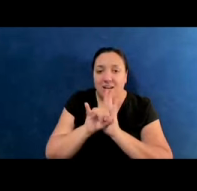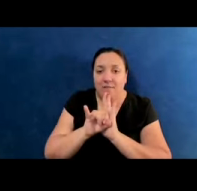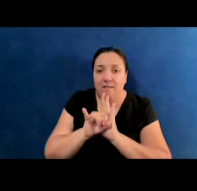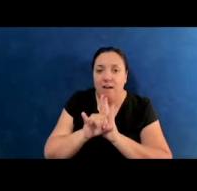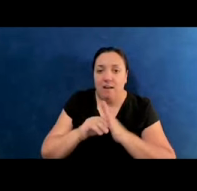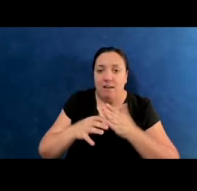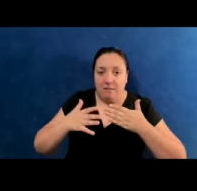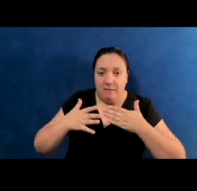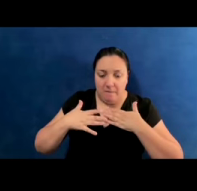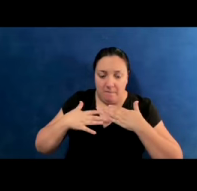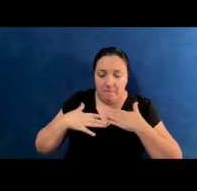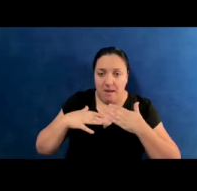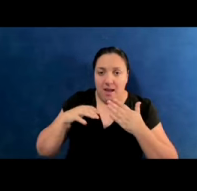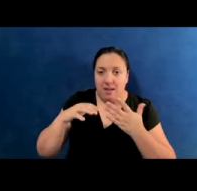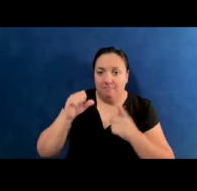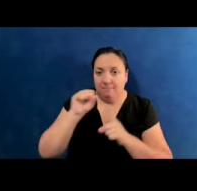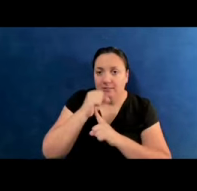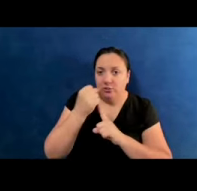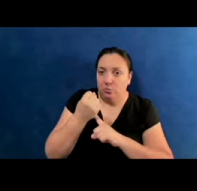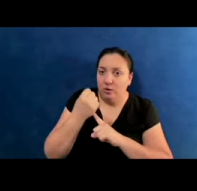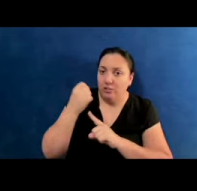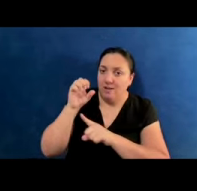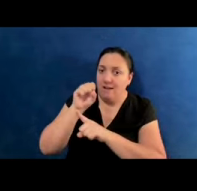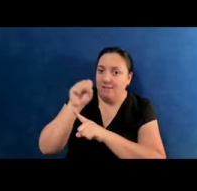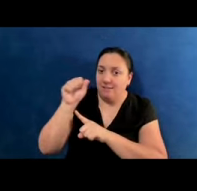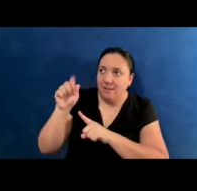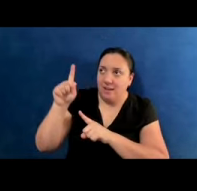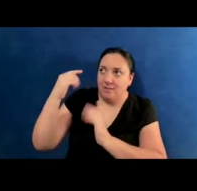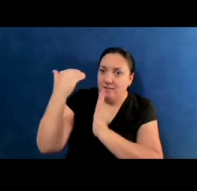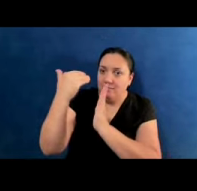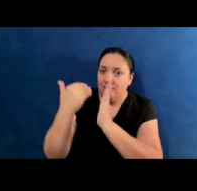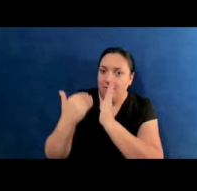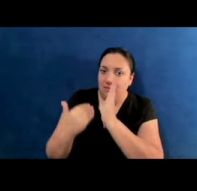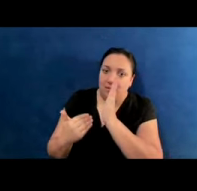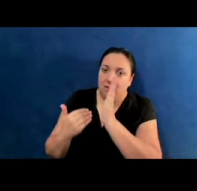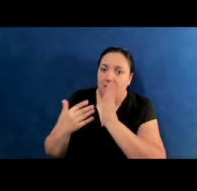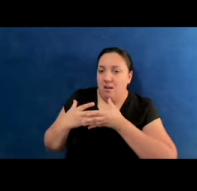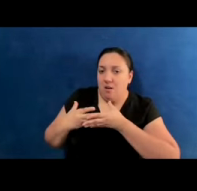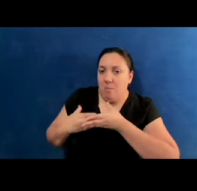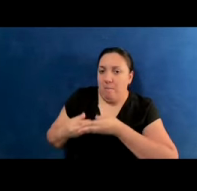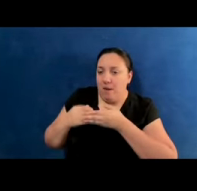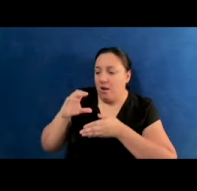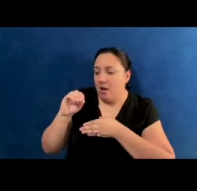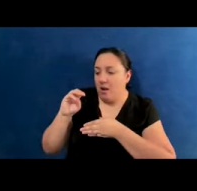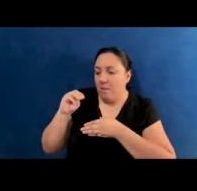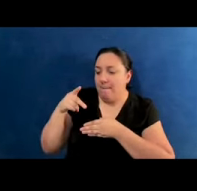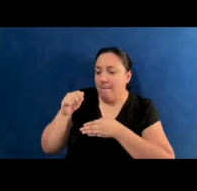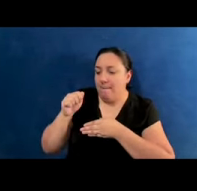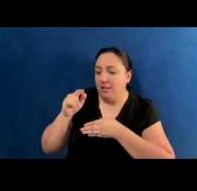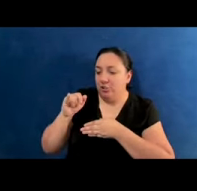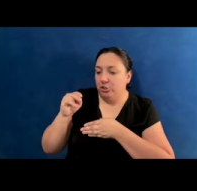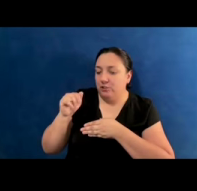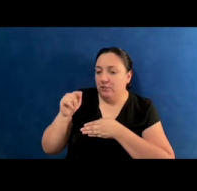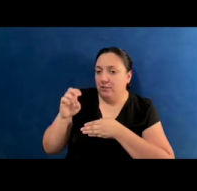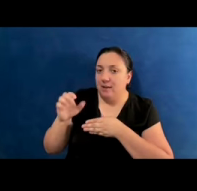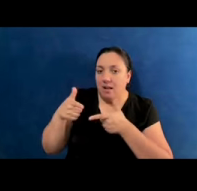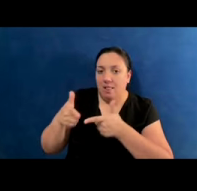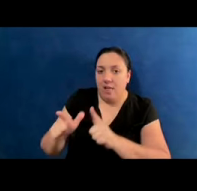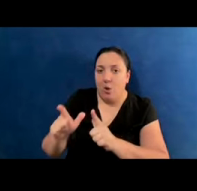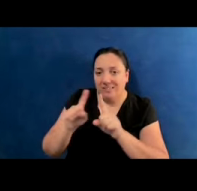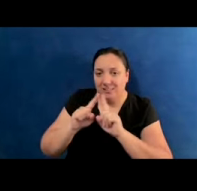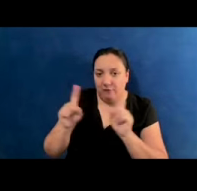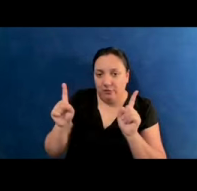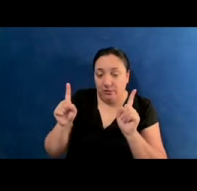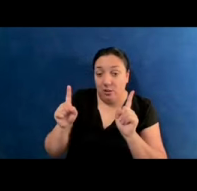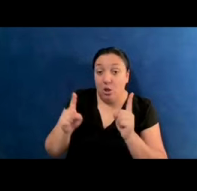on the Social Security Administration's list of compassionate allowances conditions. So again, one of these three things